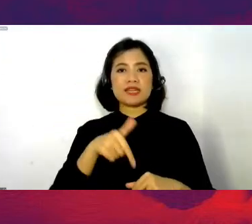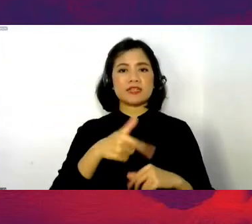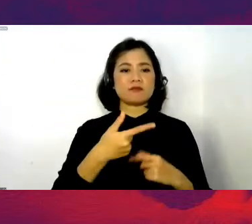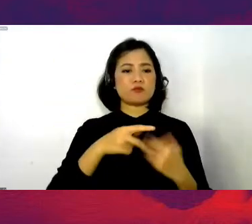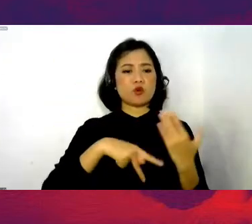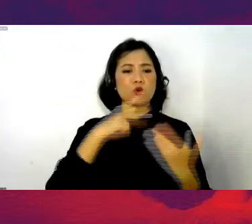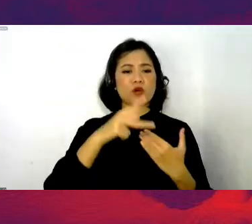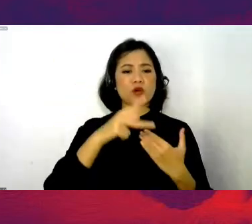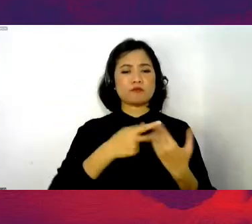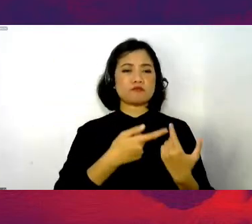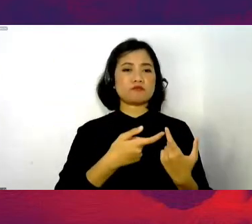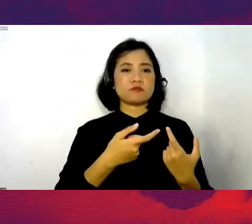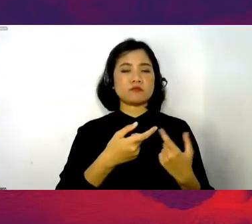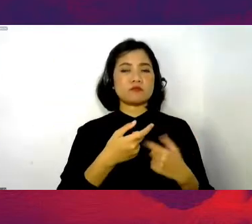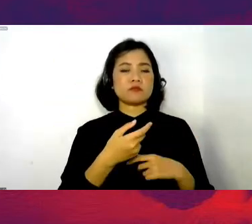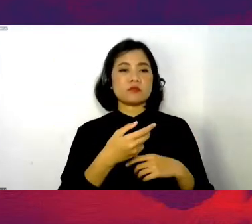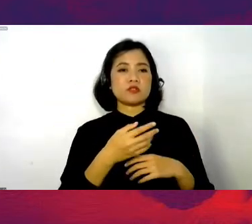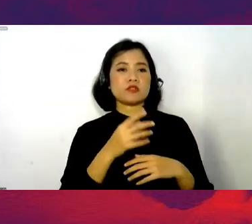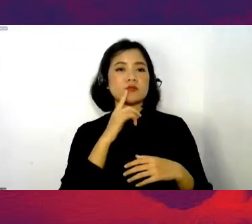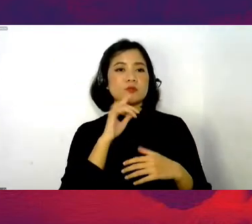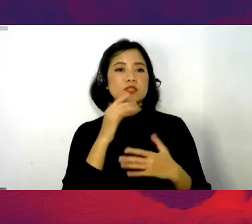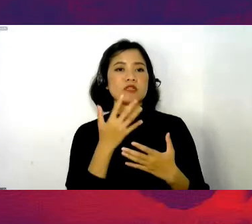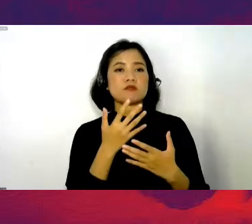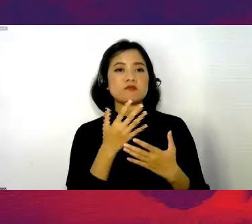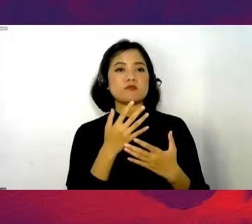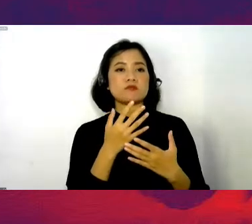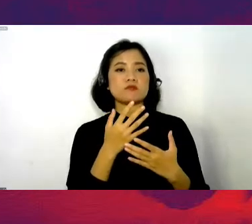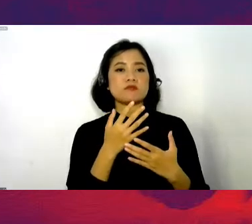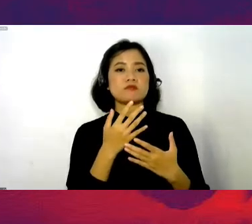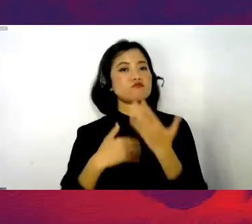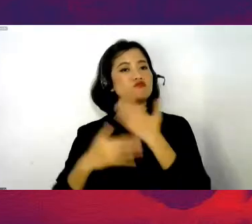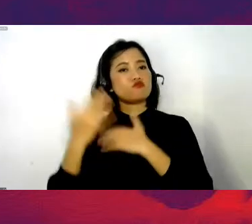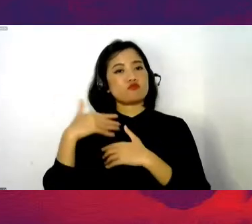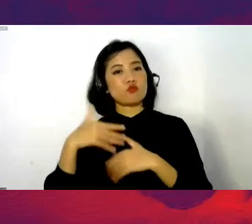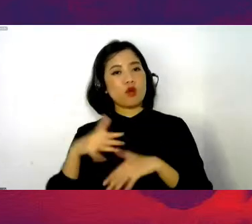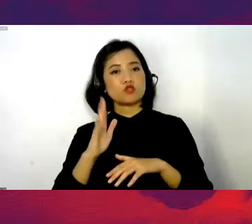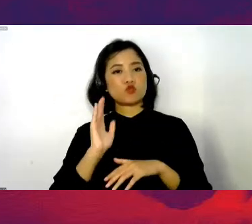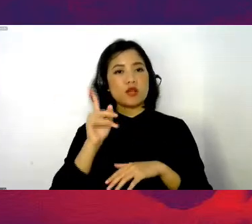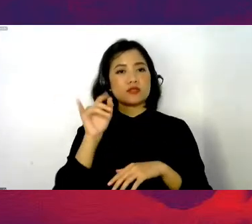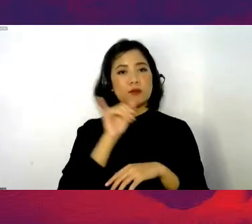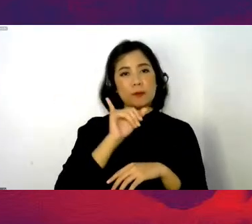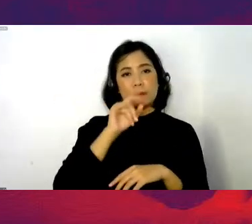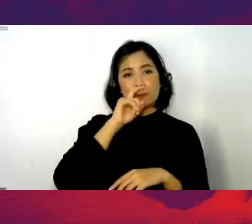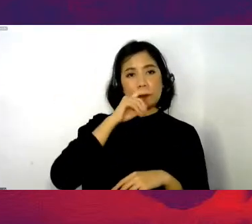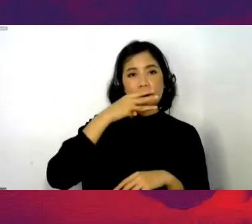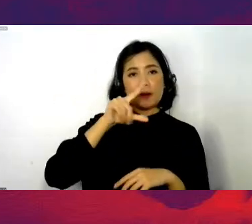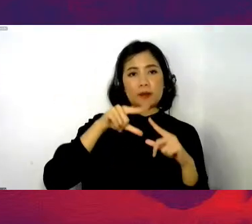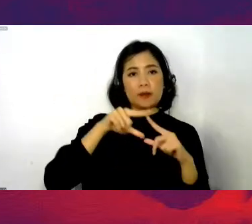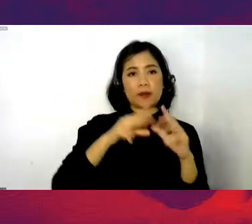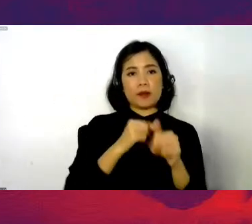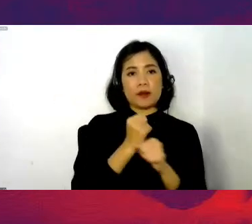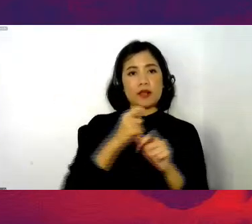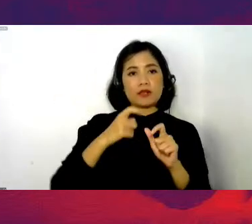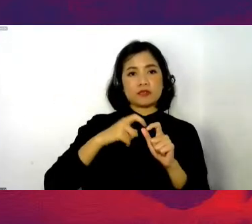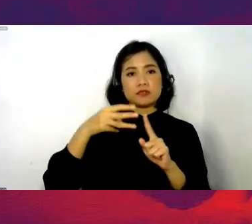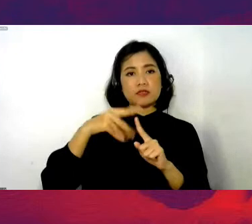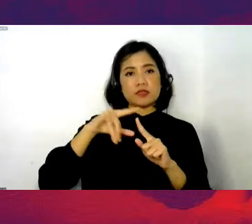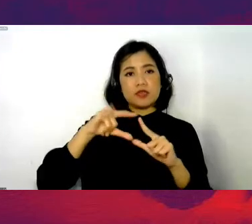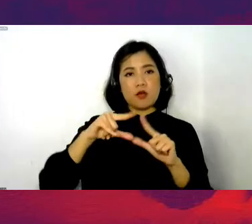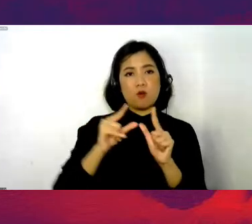who live there, who can also not only looking at their physicality, but also on the many activities that they are around. Next.